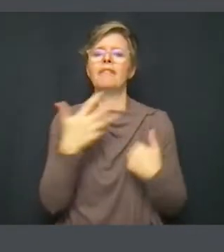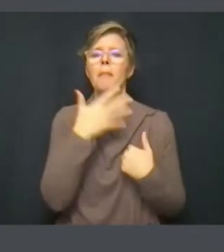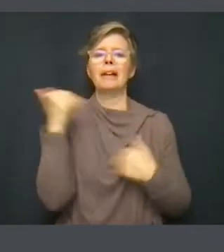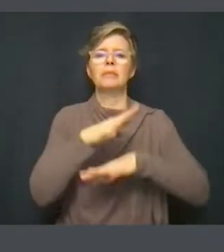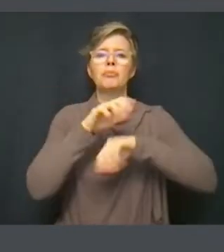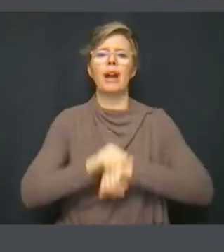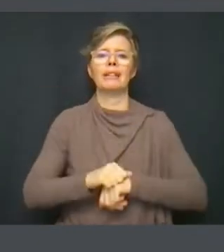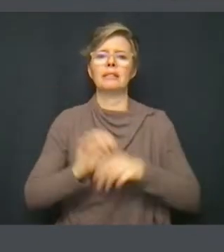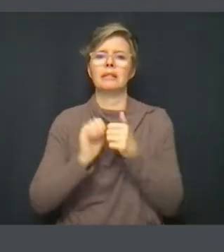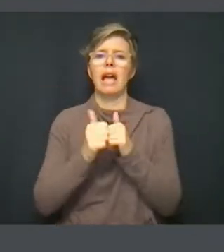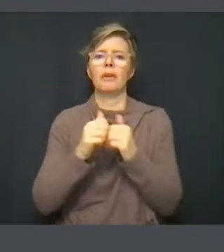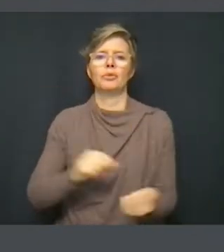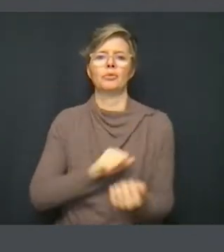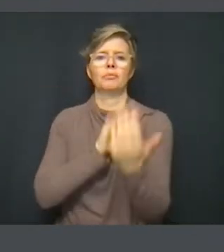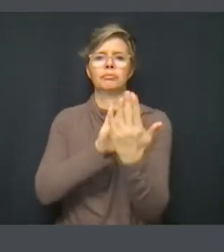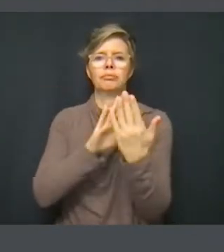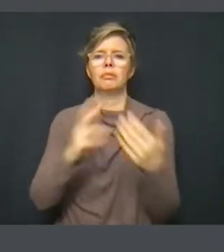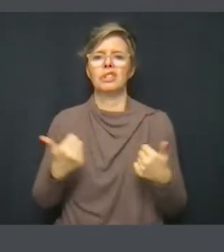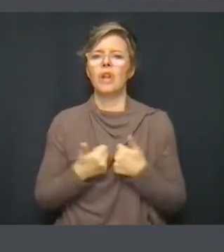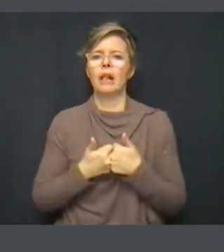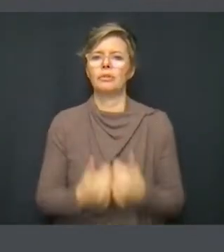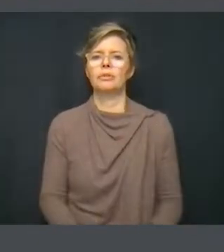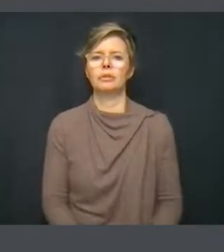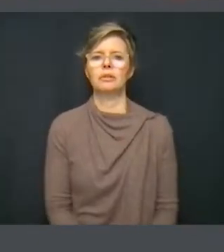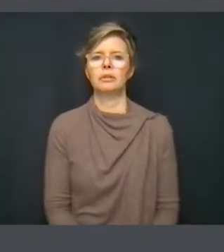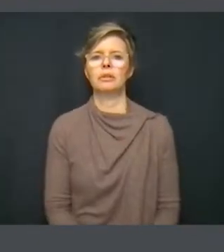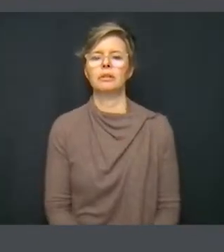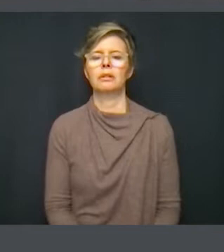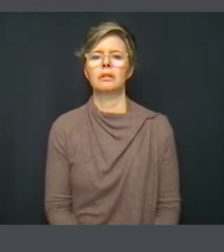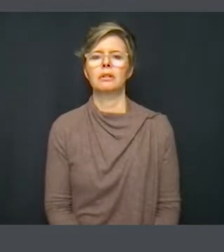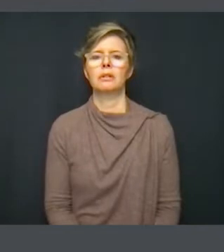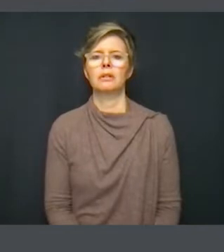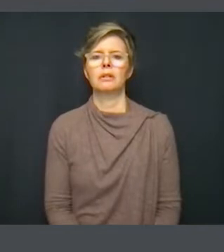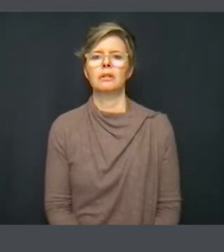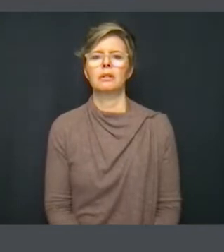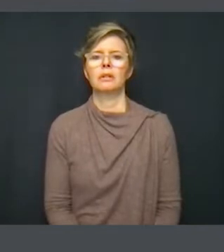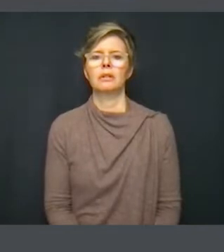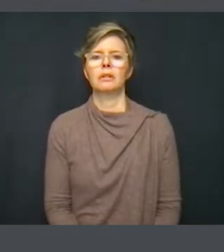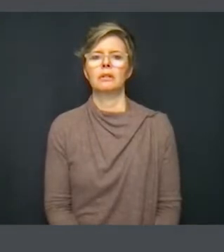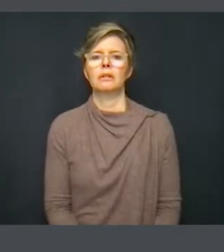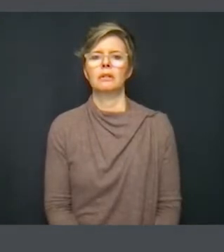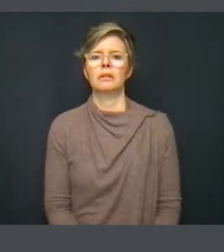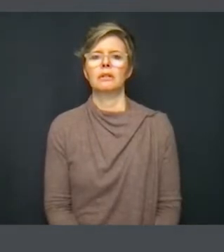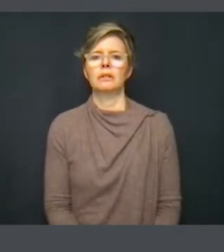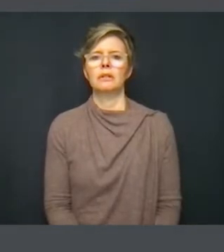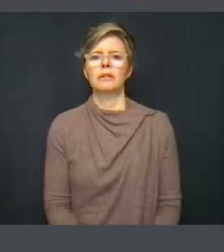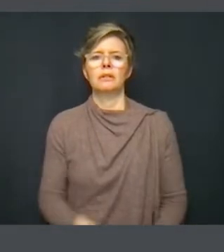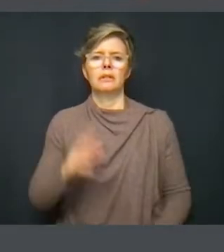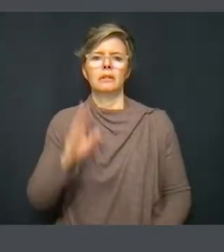right? And we'll talk about those over the course of this talk. So